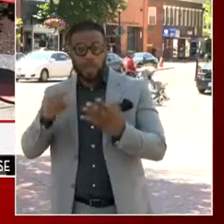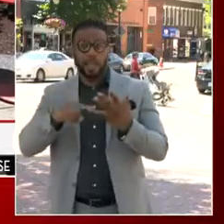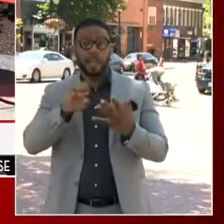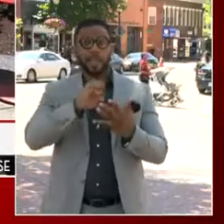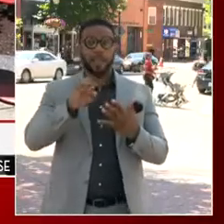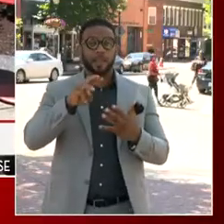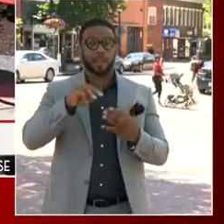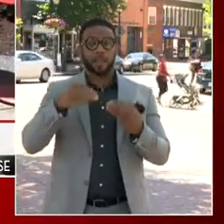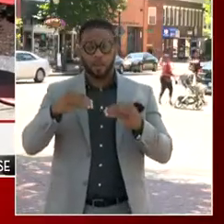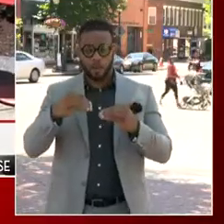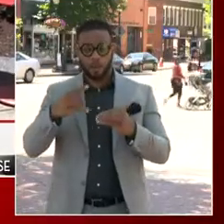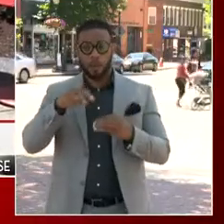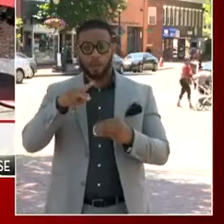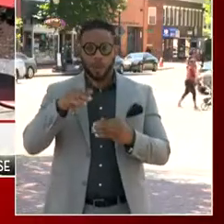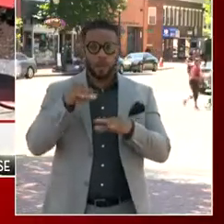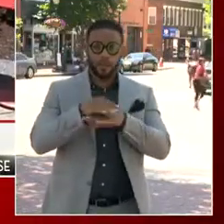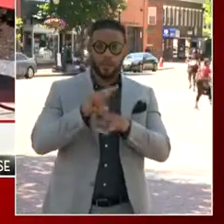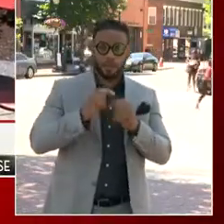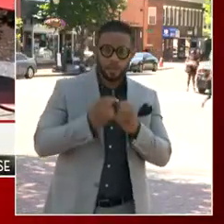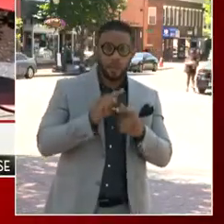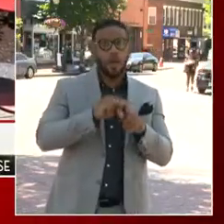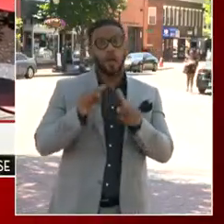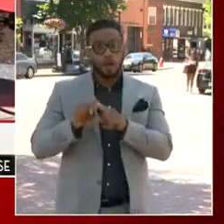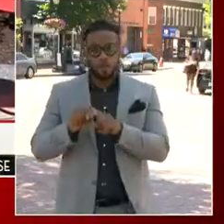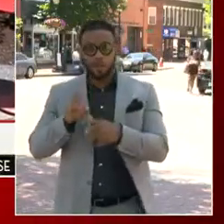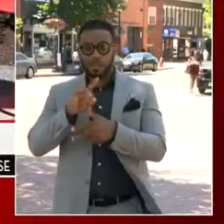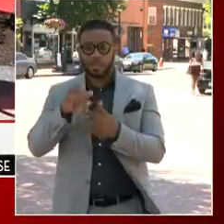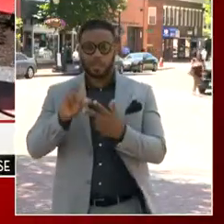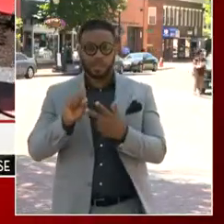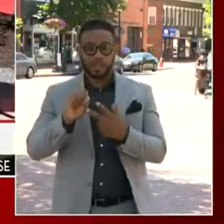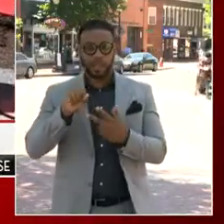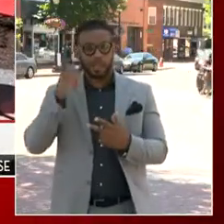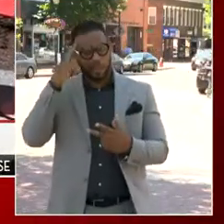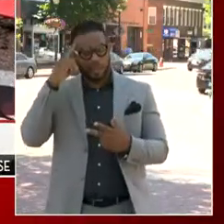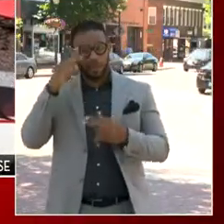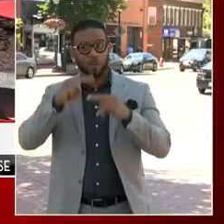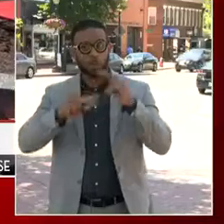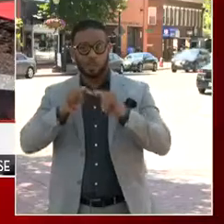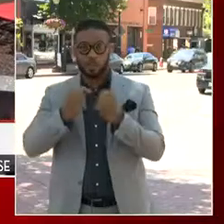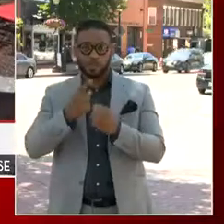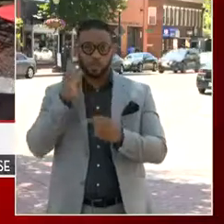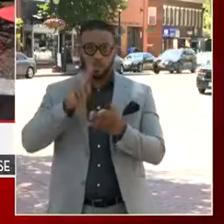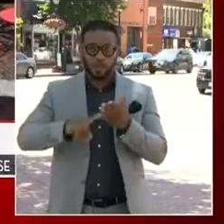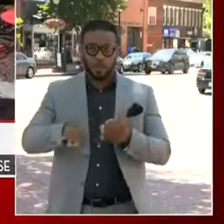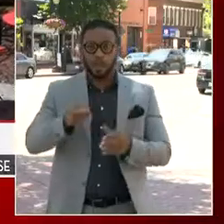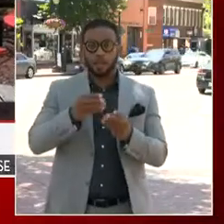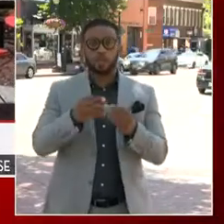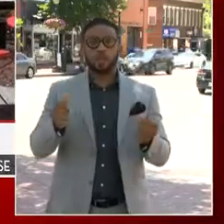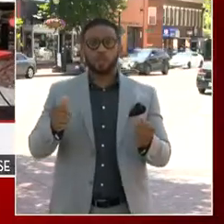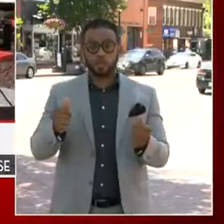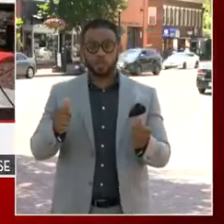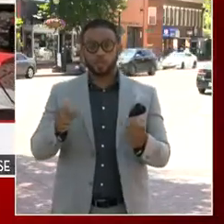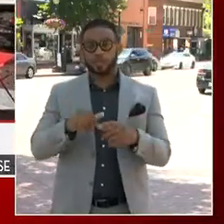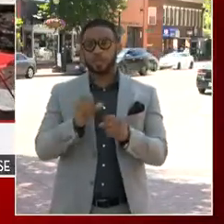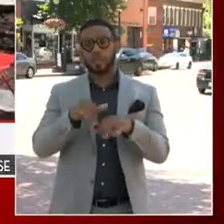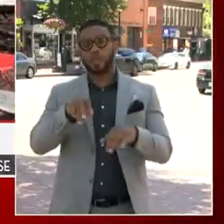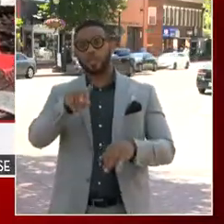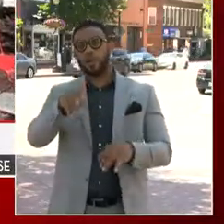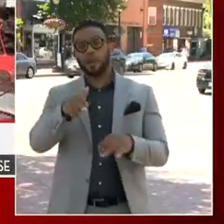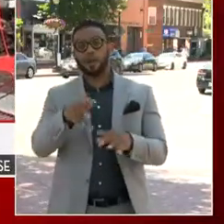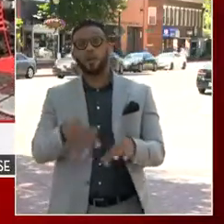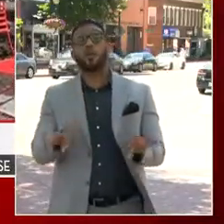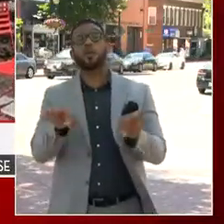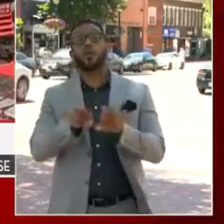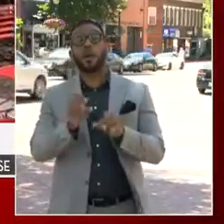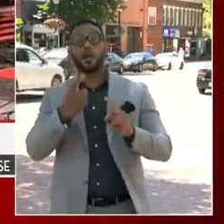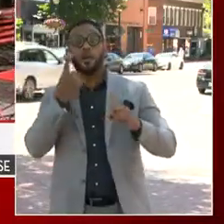Market Metro Park Advisory Team, as well as DGS's Capital Construction Team, for finding a solution to make this park work for